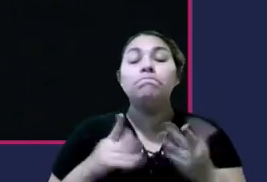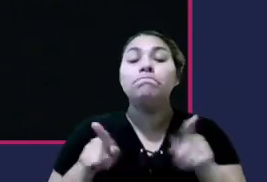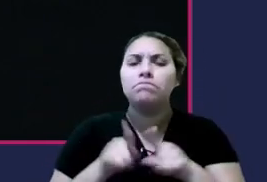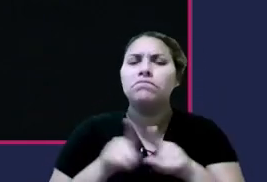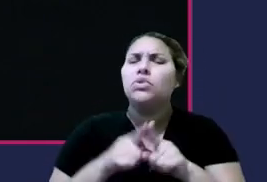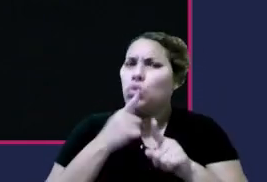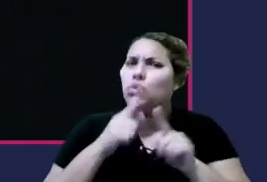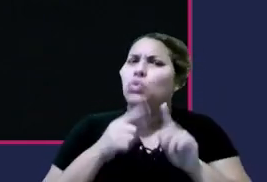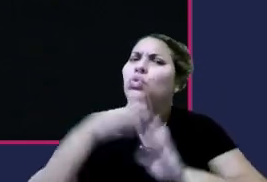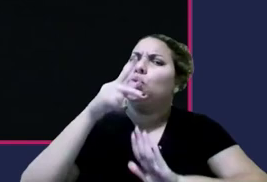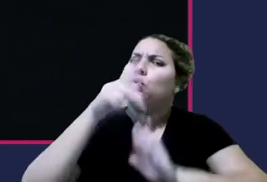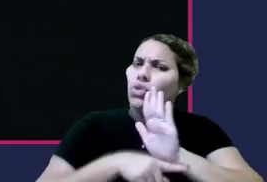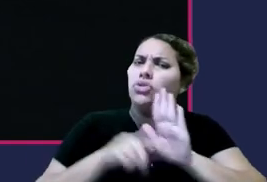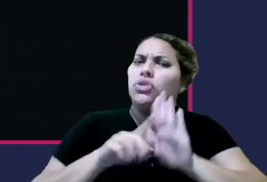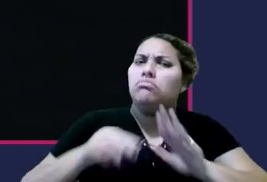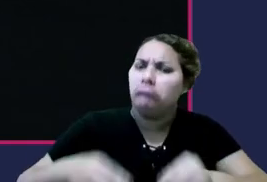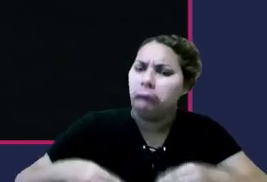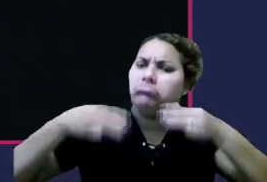issue